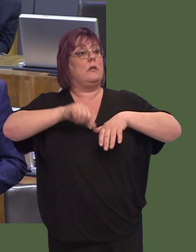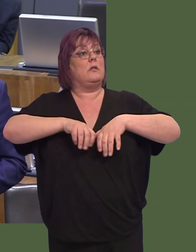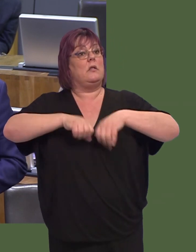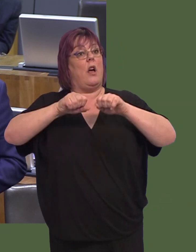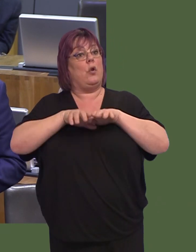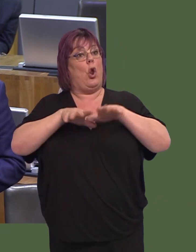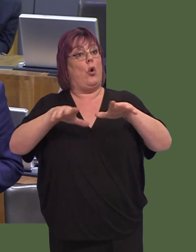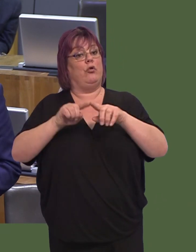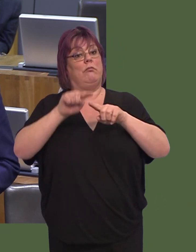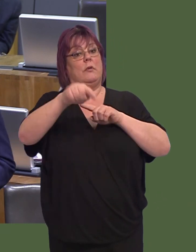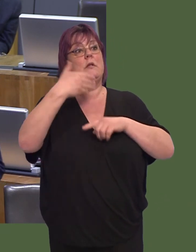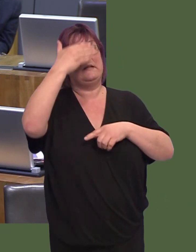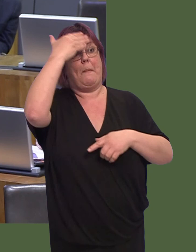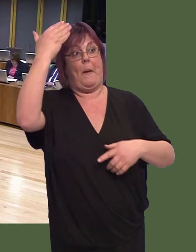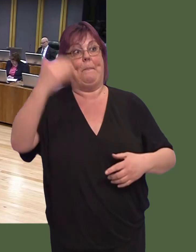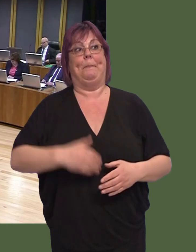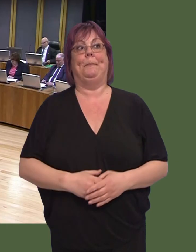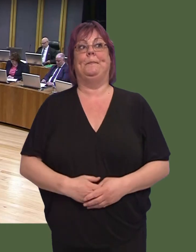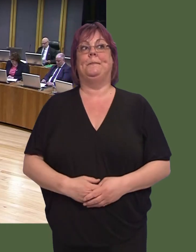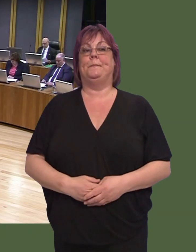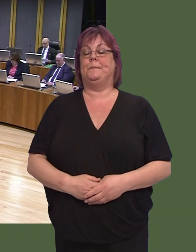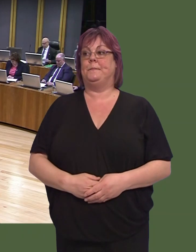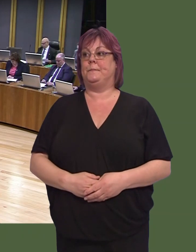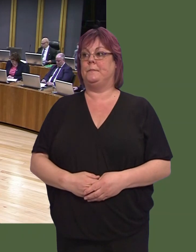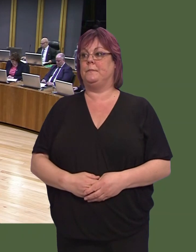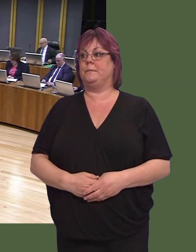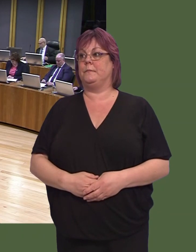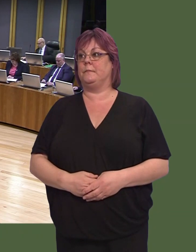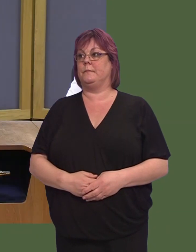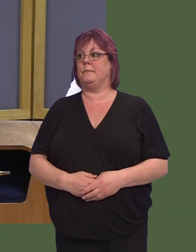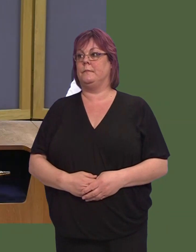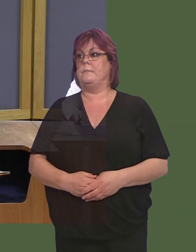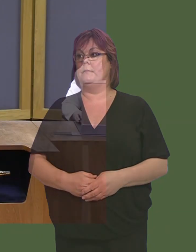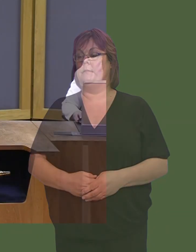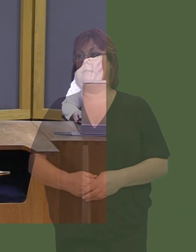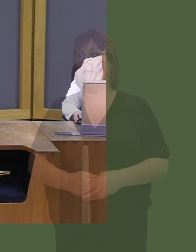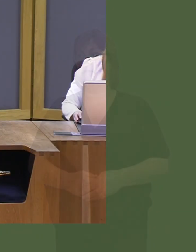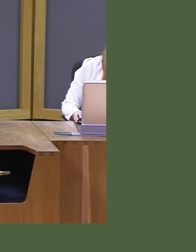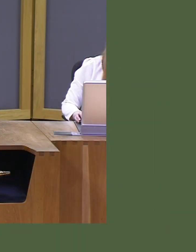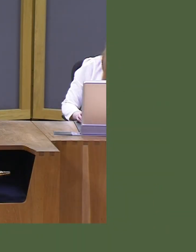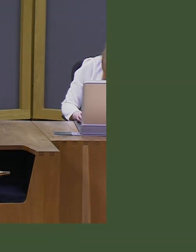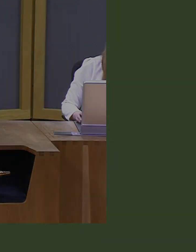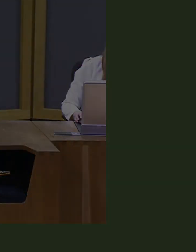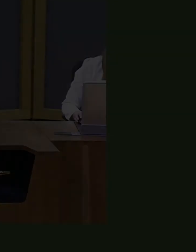early summer. Thank you, First Minister. The next item is the business statement and announcement.